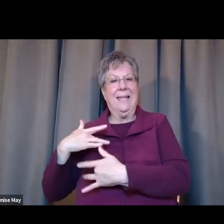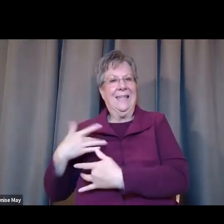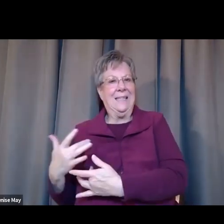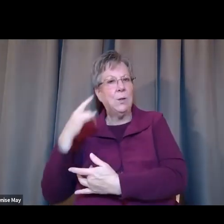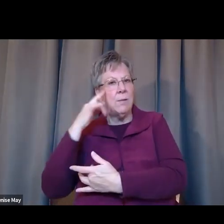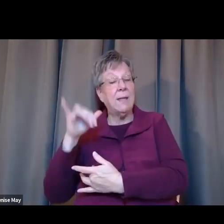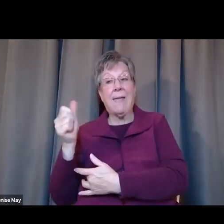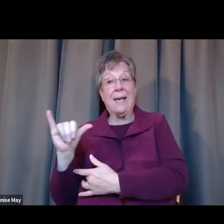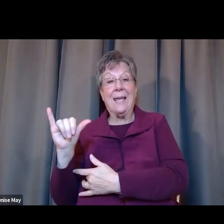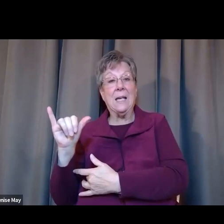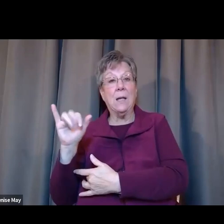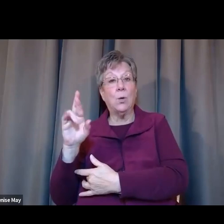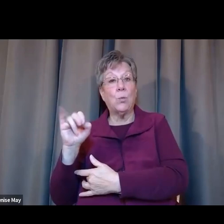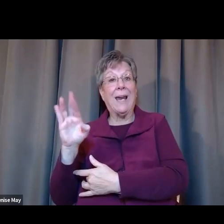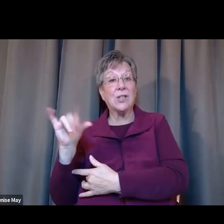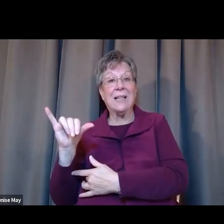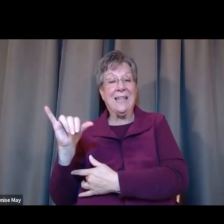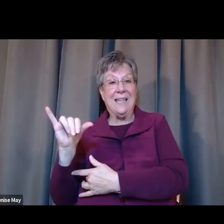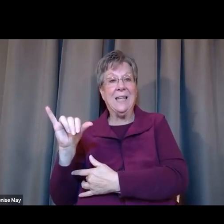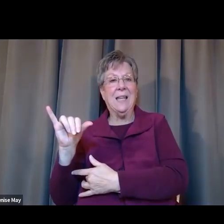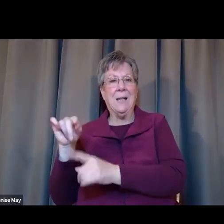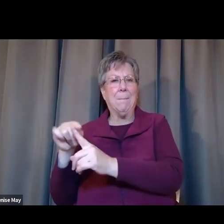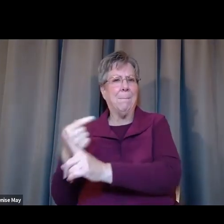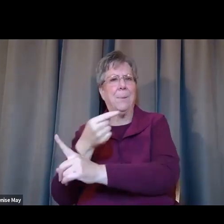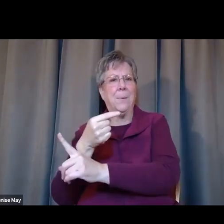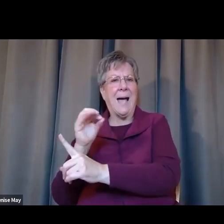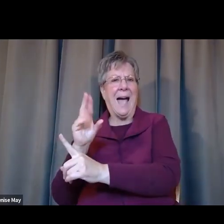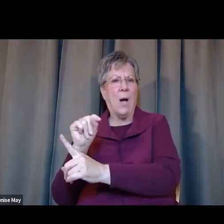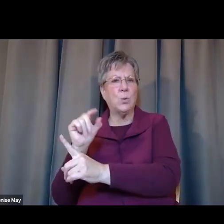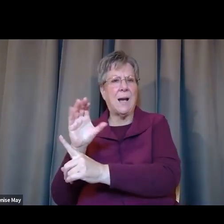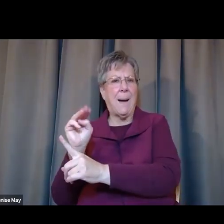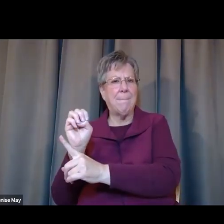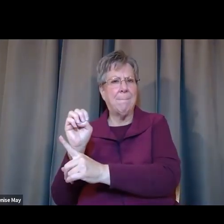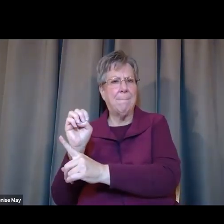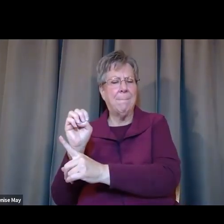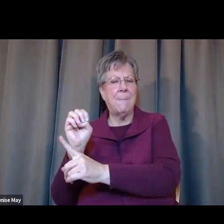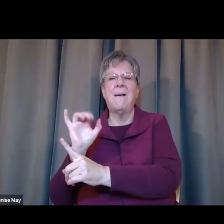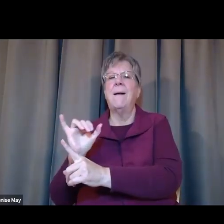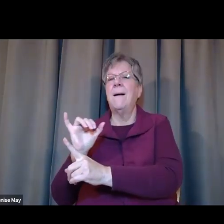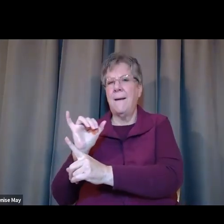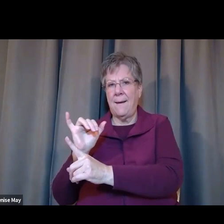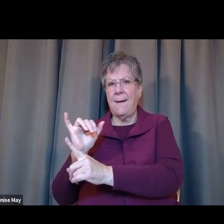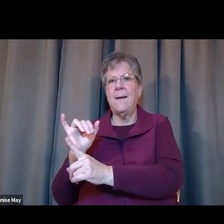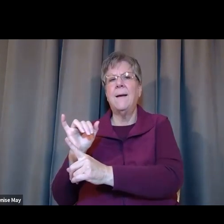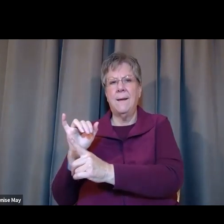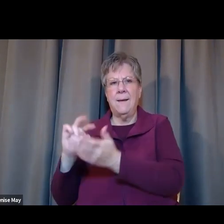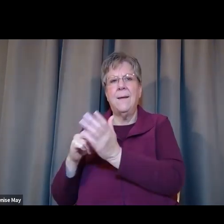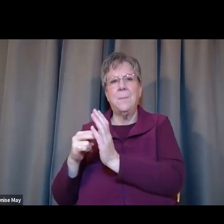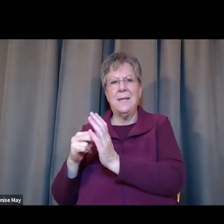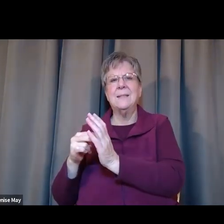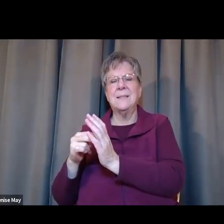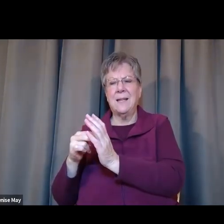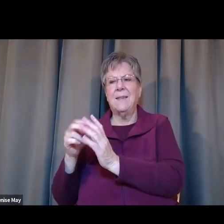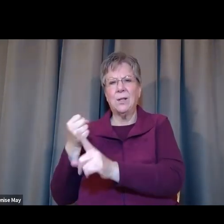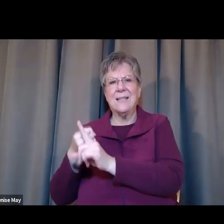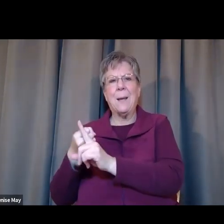that any racially disparate outcome is indicative of a disparate impact, and